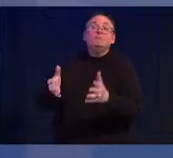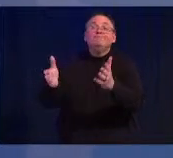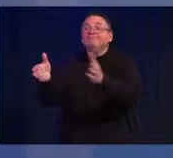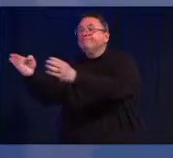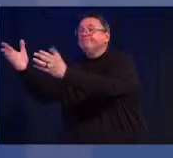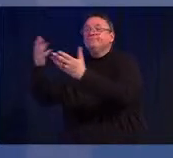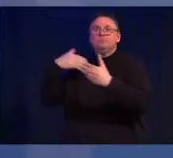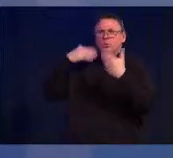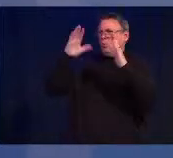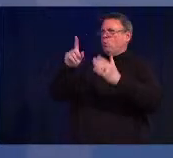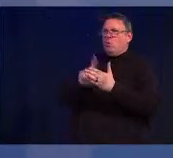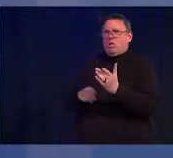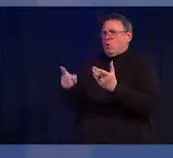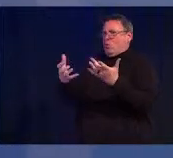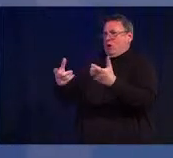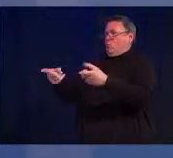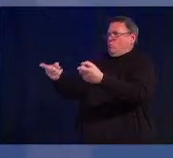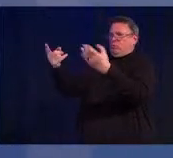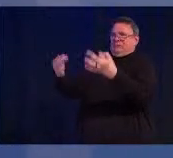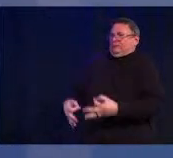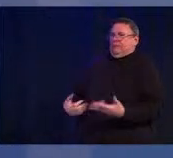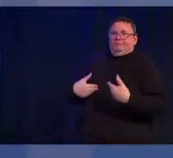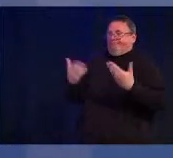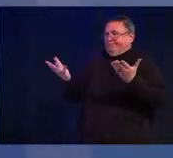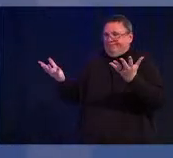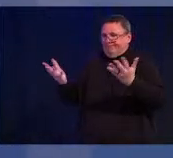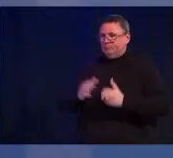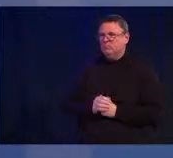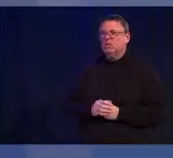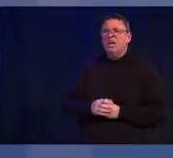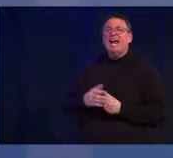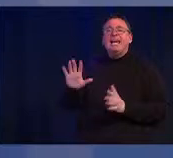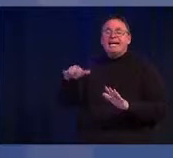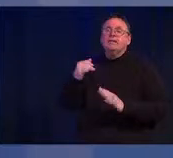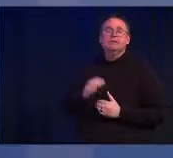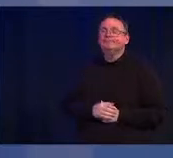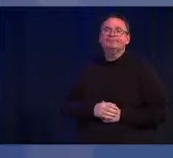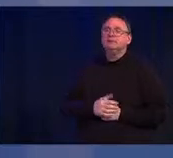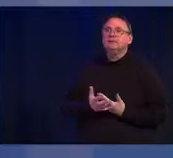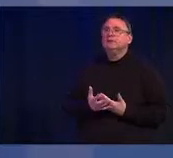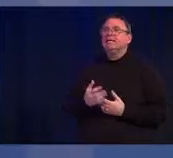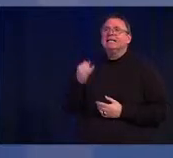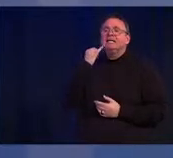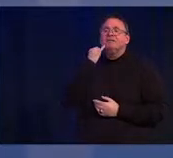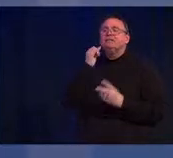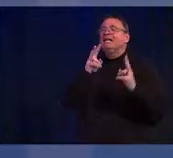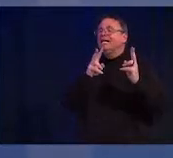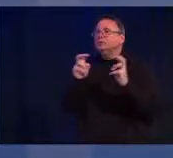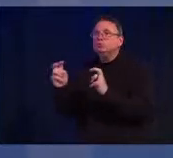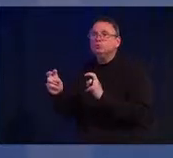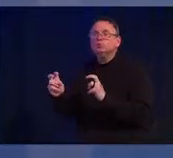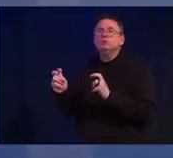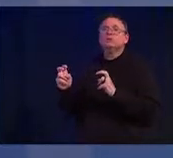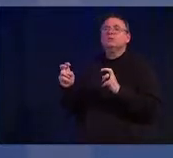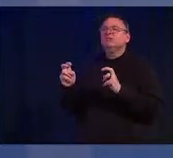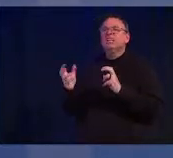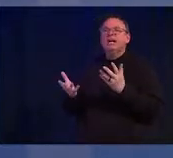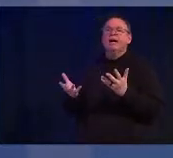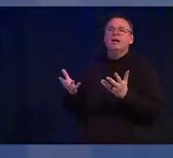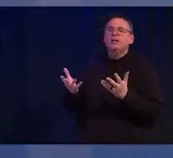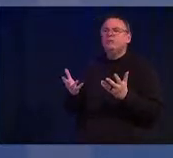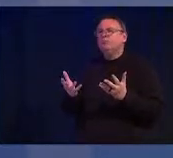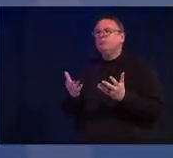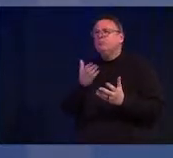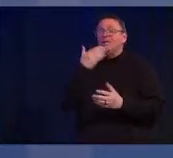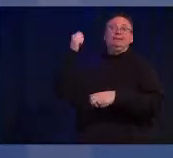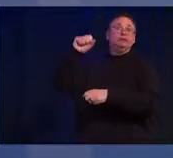for you to decide. And when it comes to the issue of better